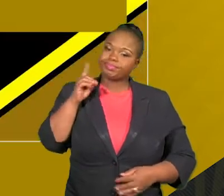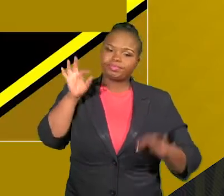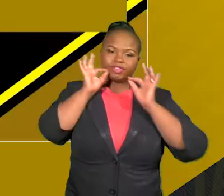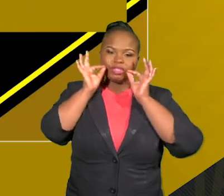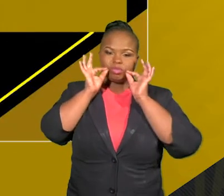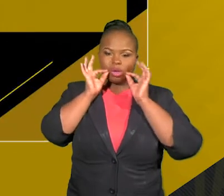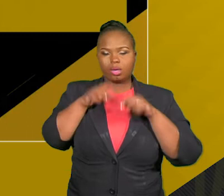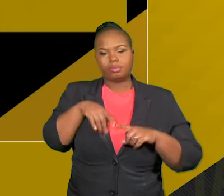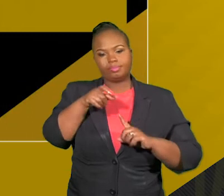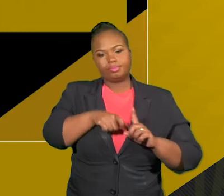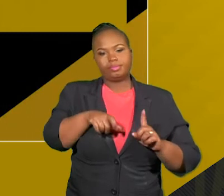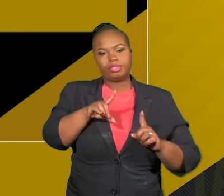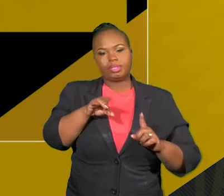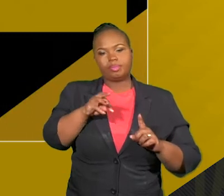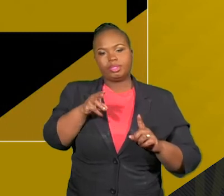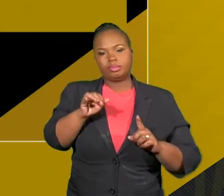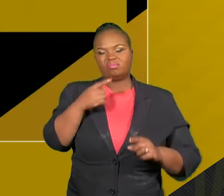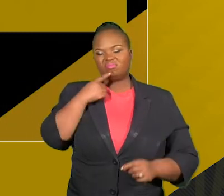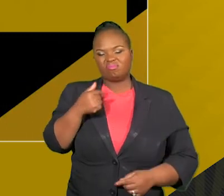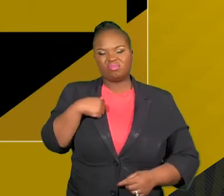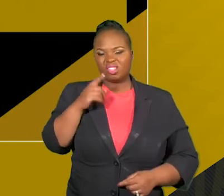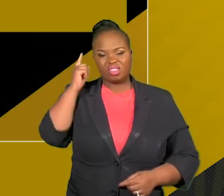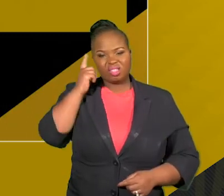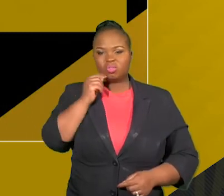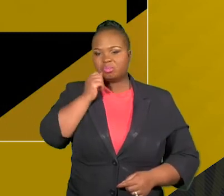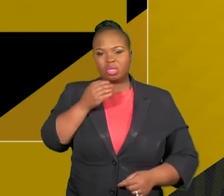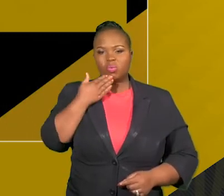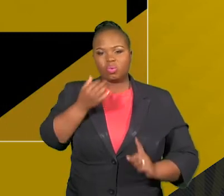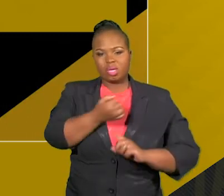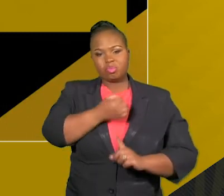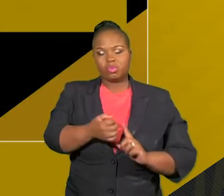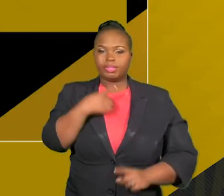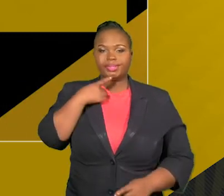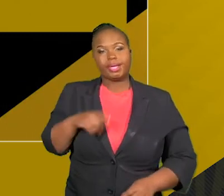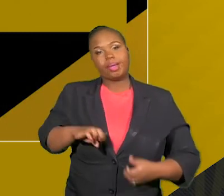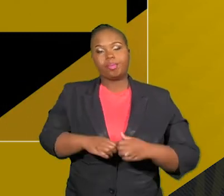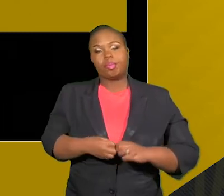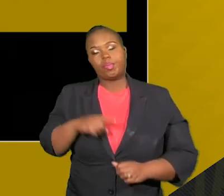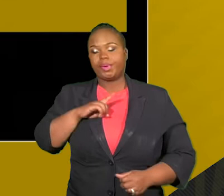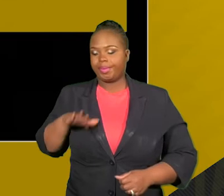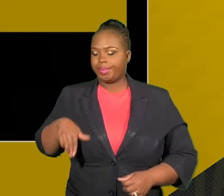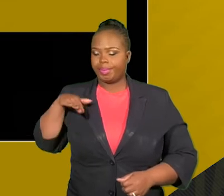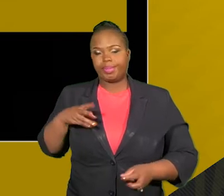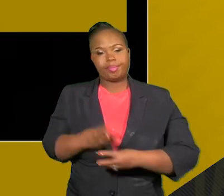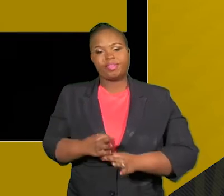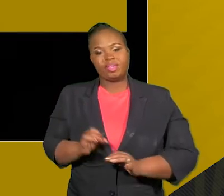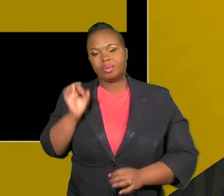something coming from Ulavness Dlamini. Uthi mina nje I think lamadoda asha abafazi bese bathi inkinga ukuba bakhula bengenabo abazali. Suke nje